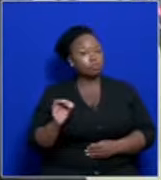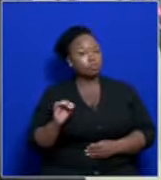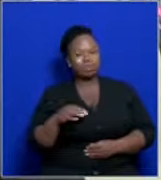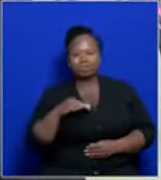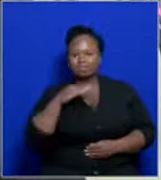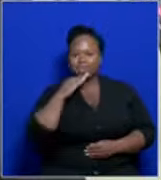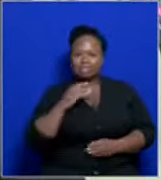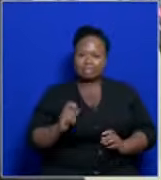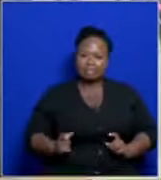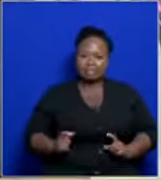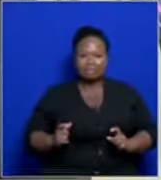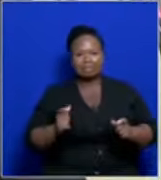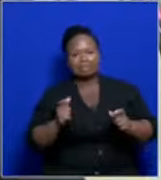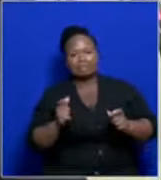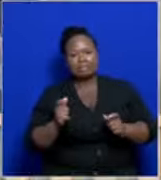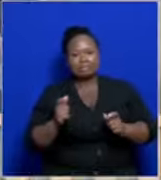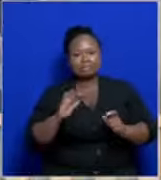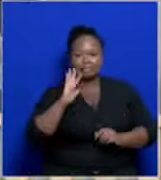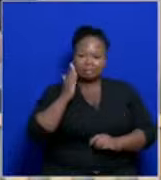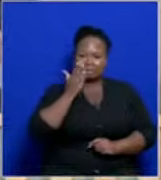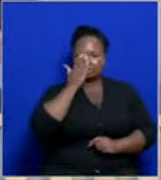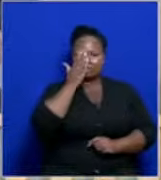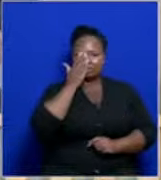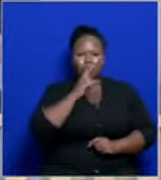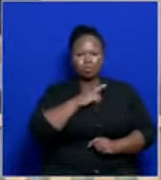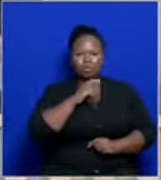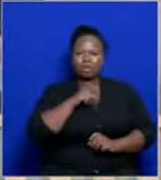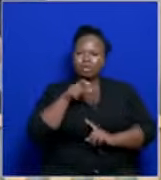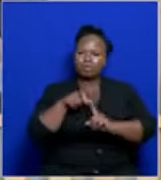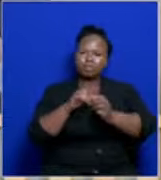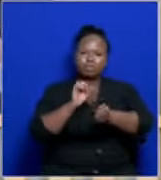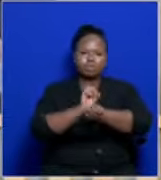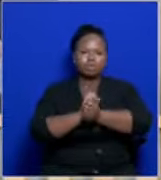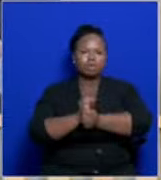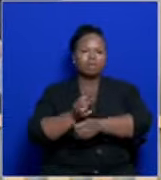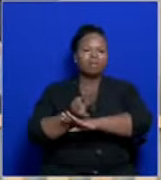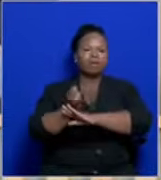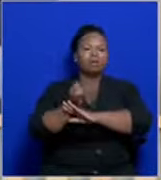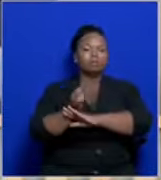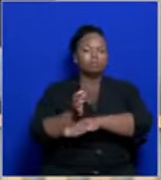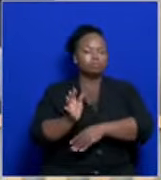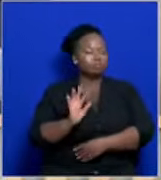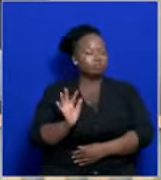to impress someone to arrest people willy-nilly without